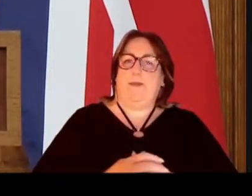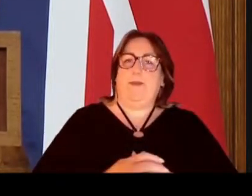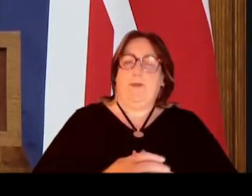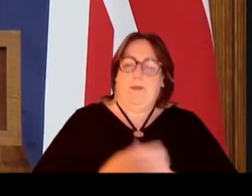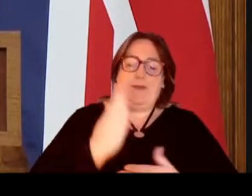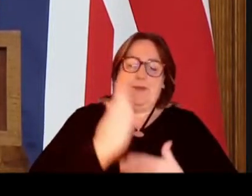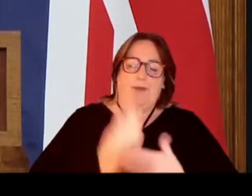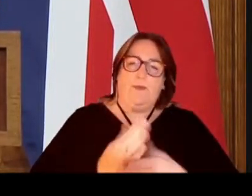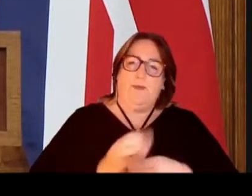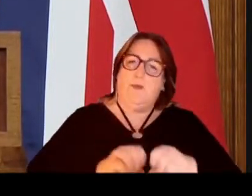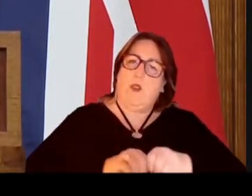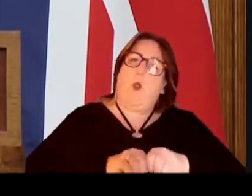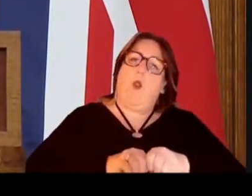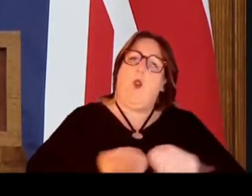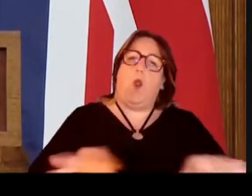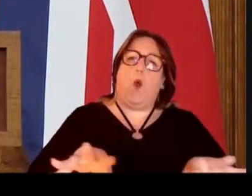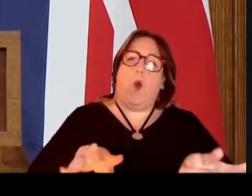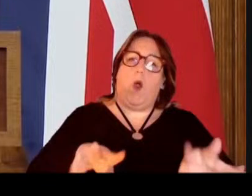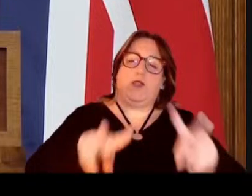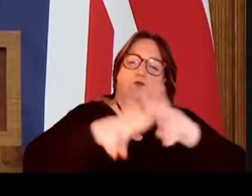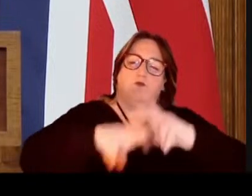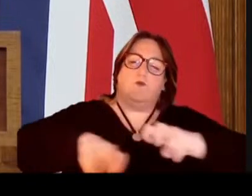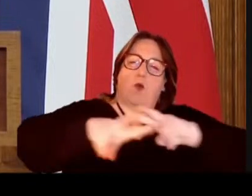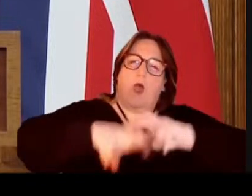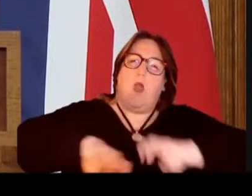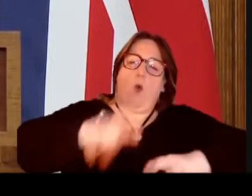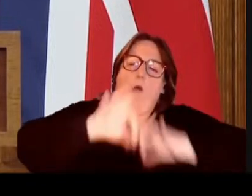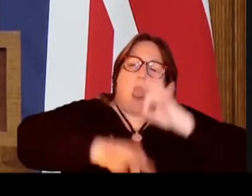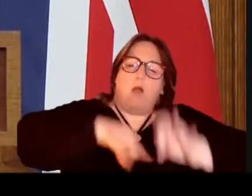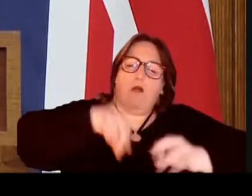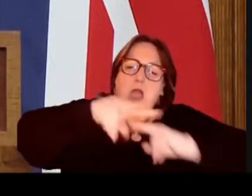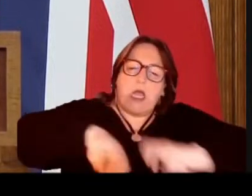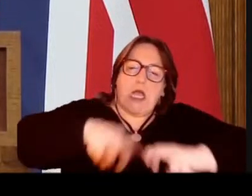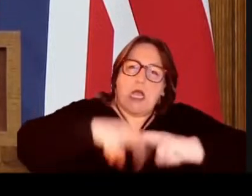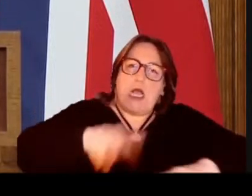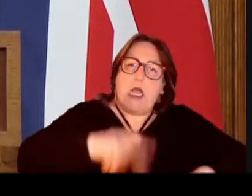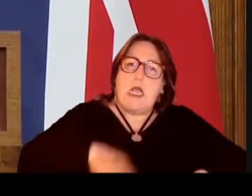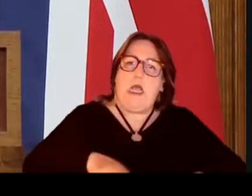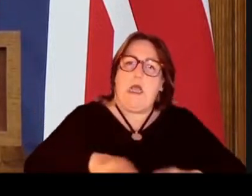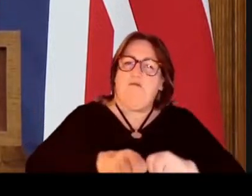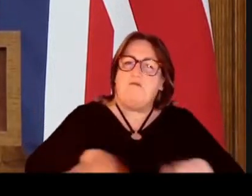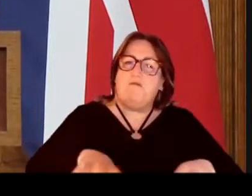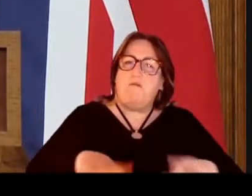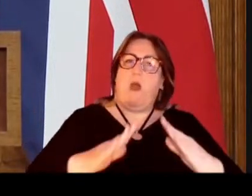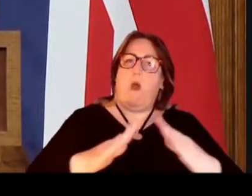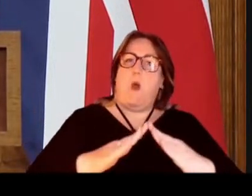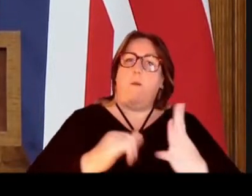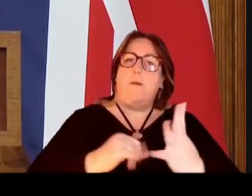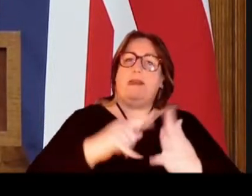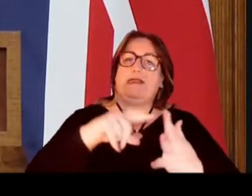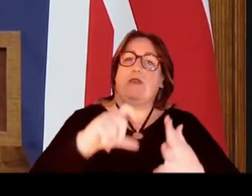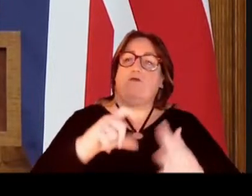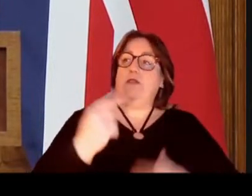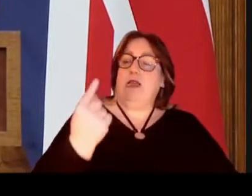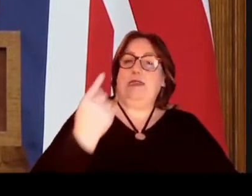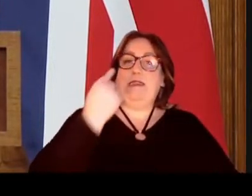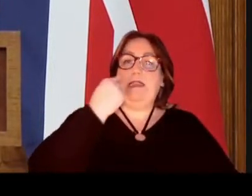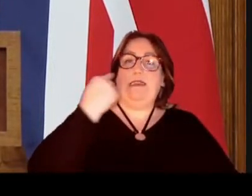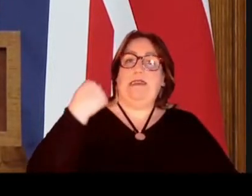Home Secretary yesterday, I will not let any institution of the state deflect from their